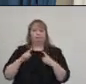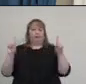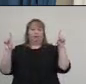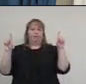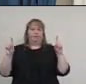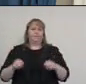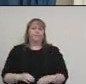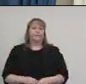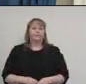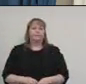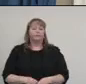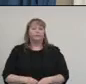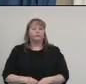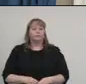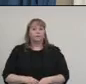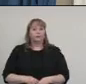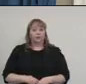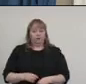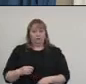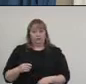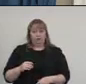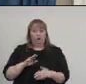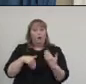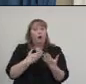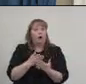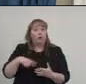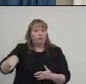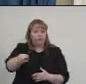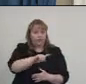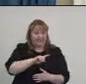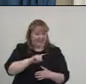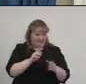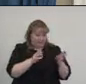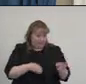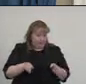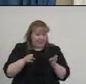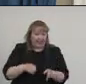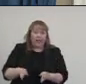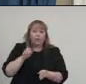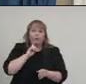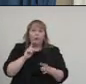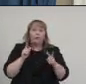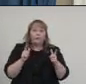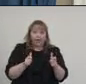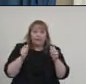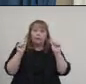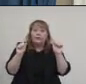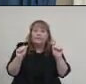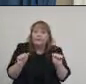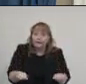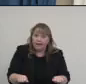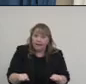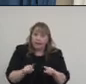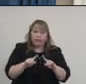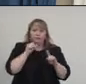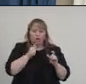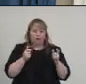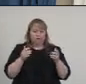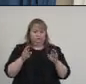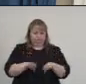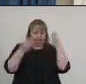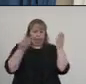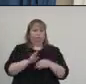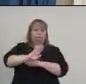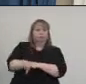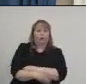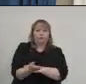We will do this as quickly and safely as we possibly can with a gradual, phased-in approach. When